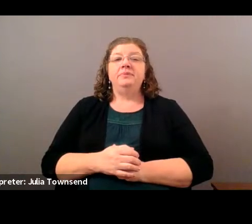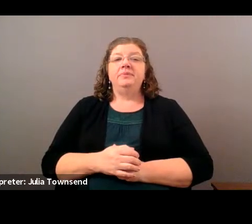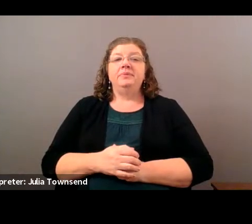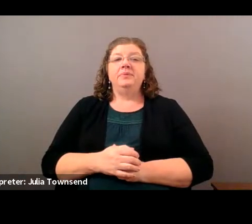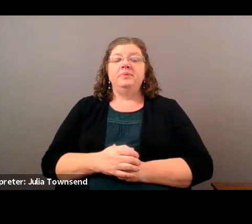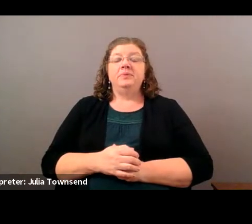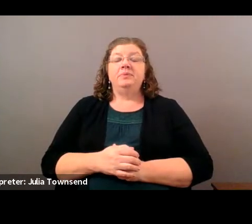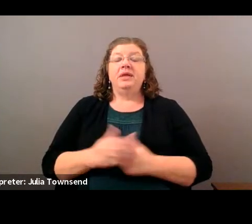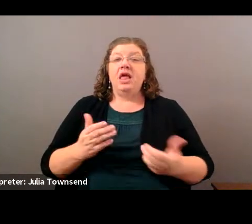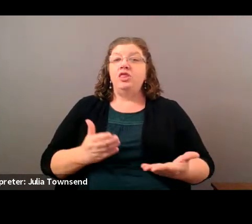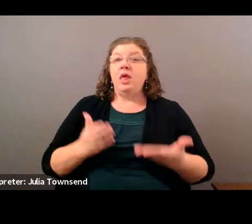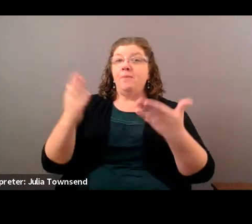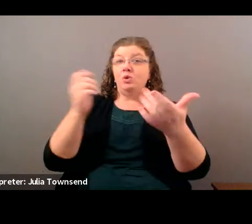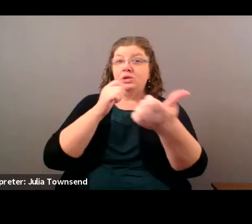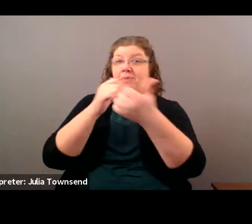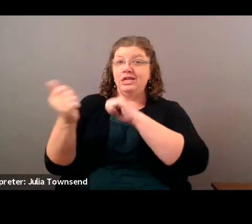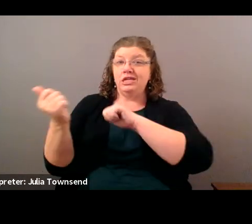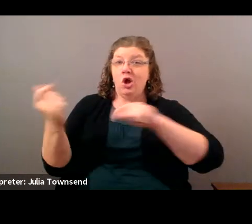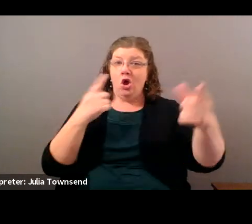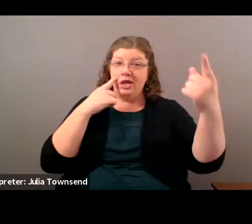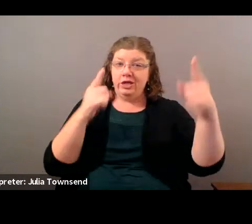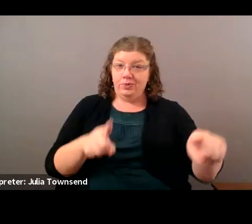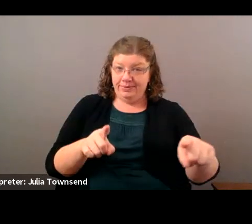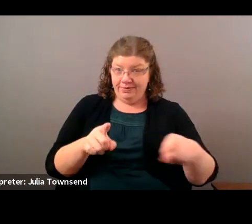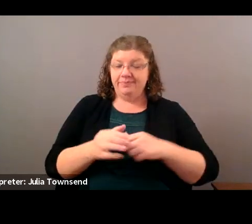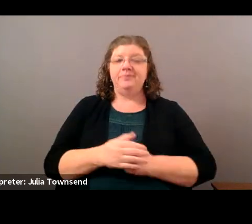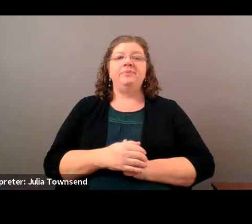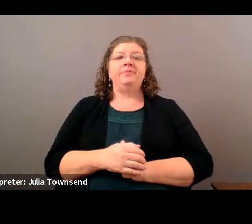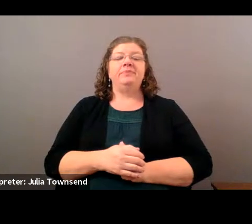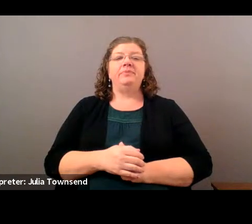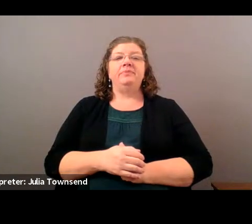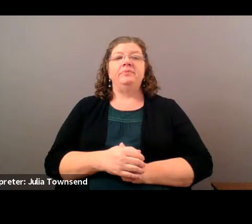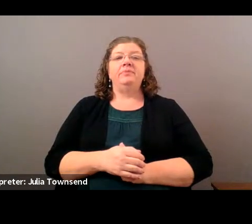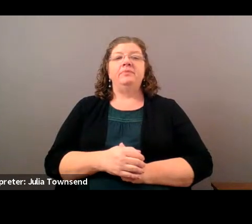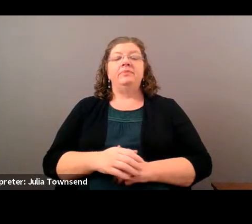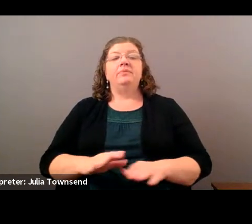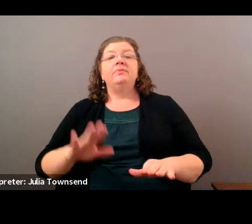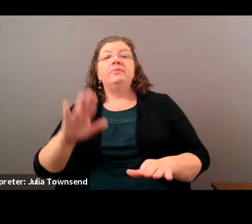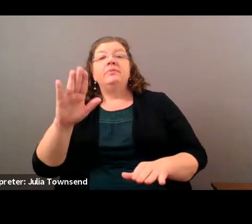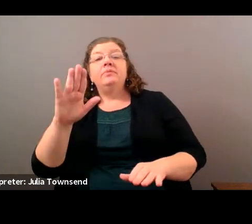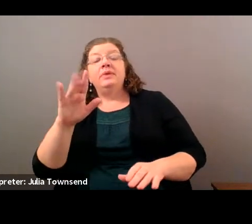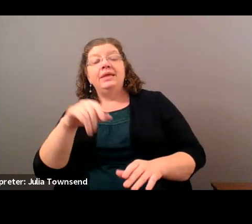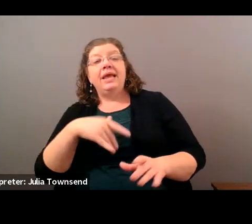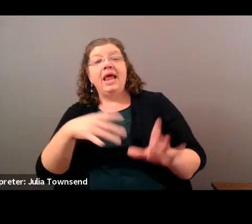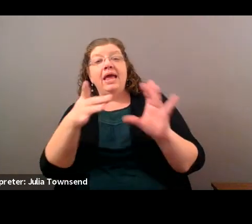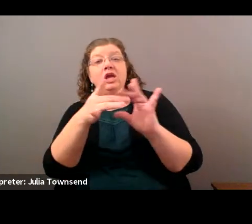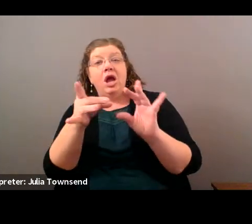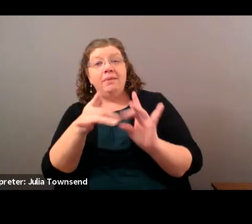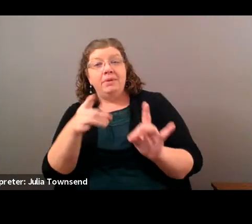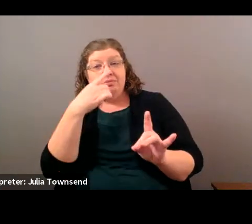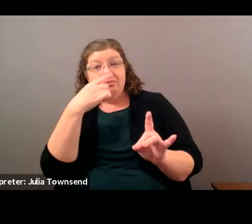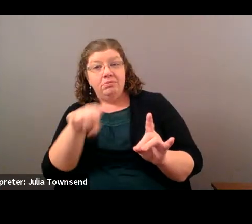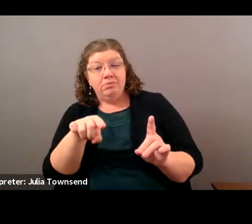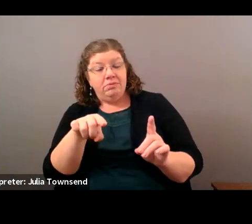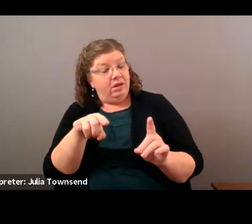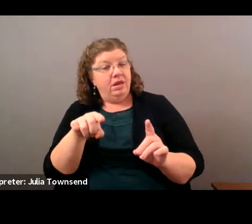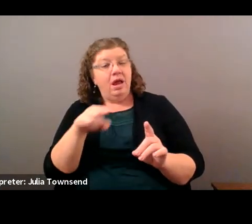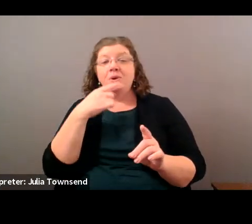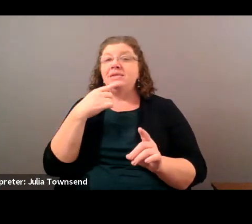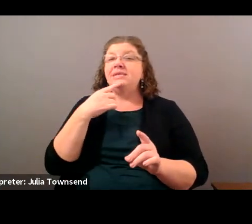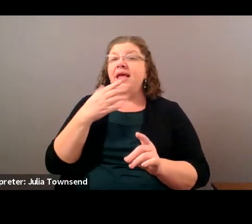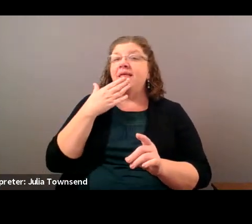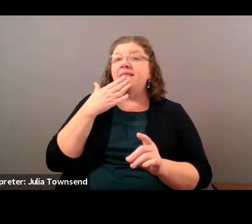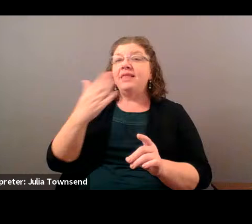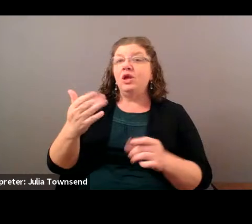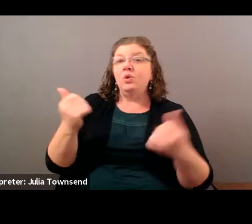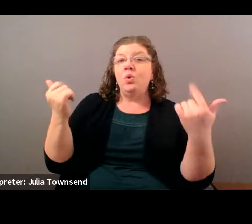The motion passes unanimously. And now, Ms. Ford, may I make a comment, please? I want to say thank you to all